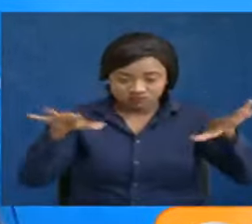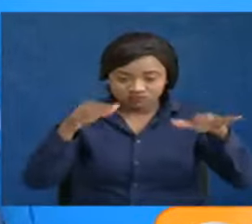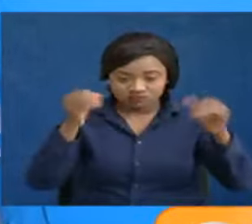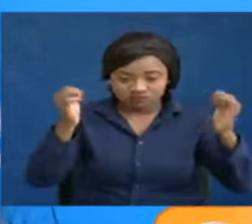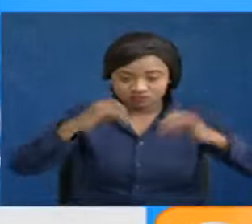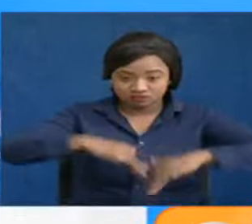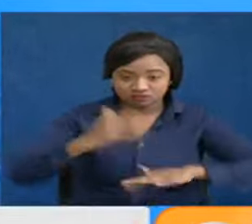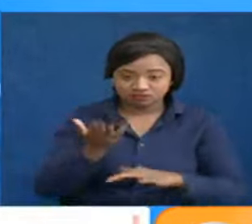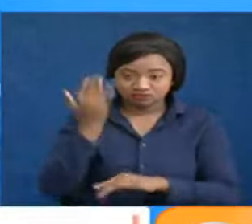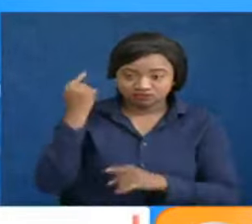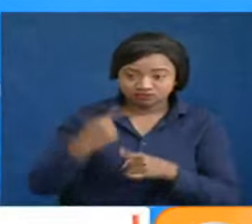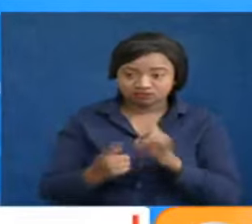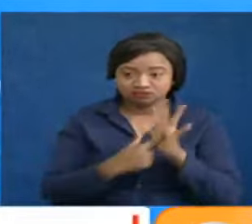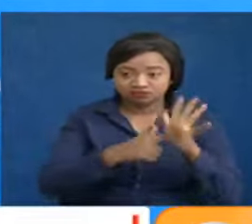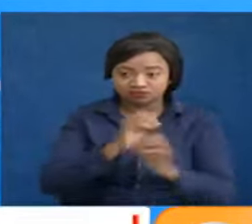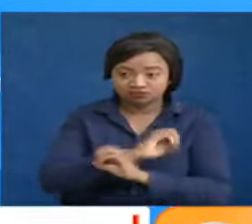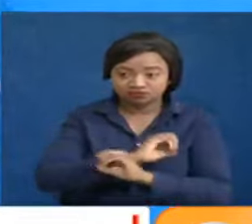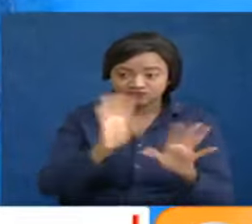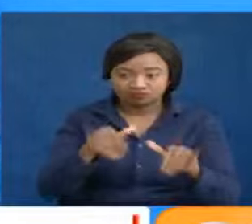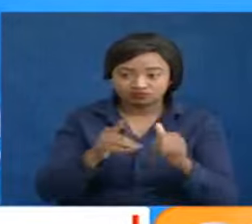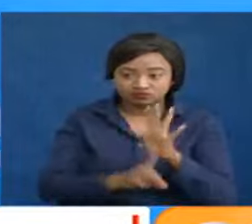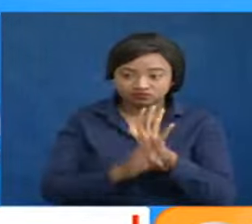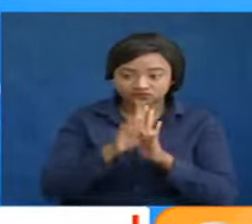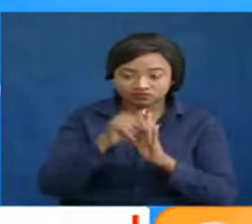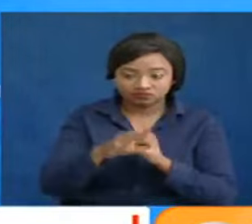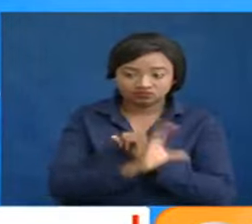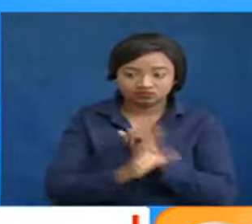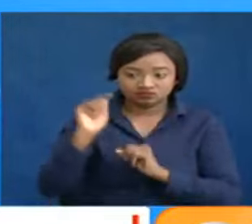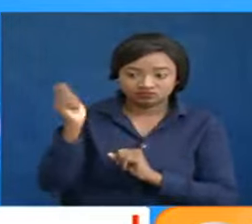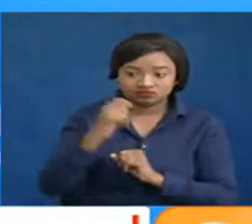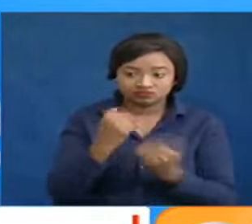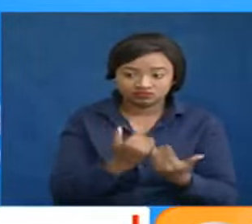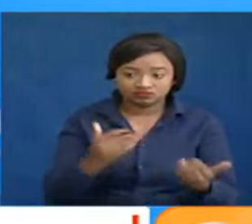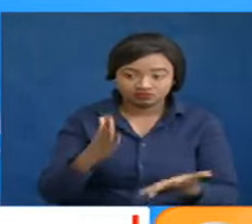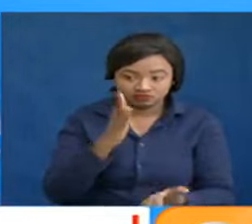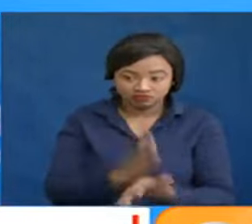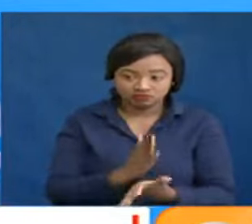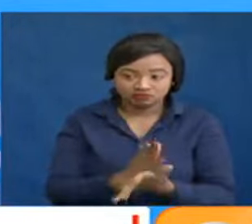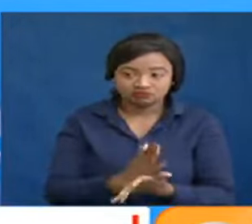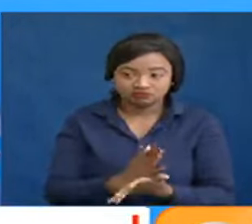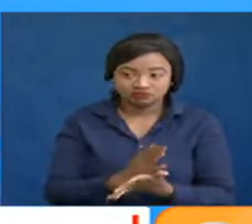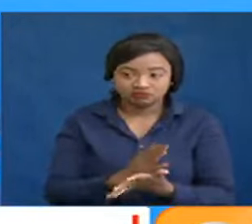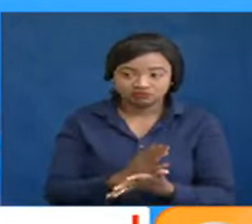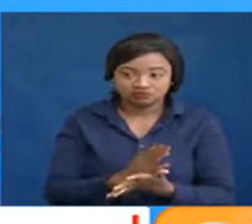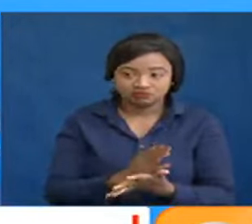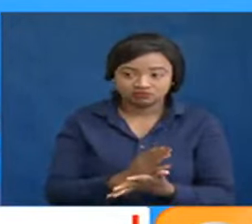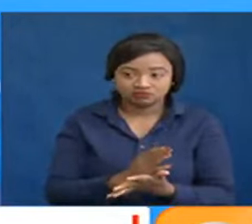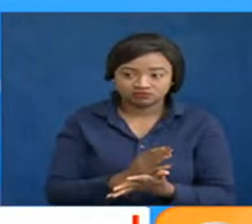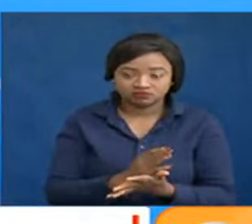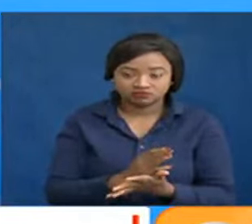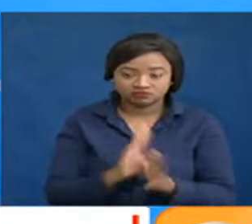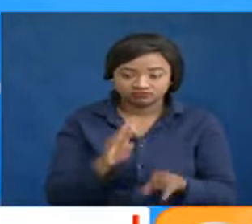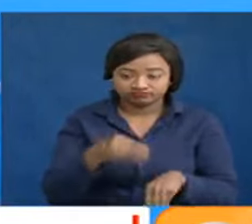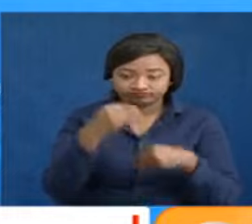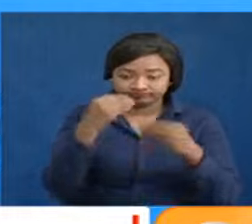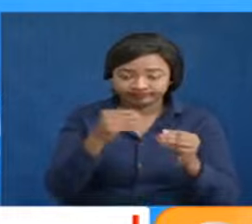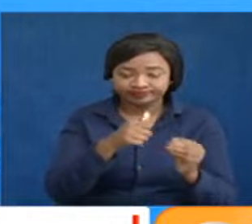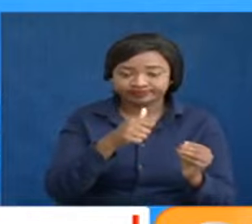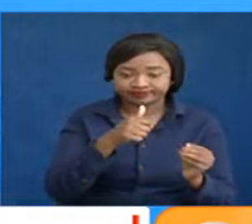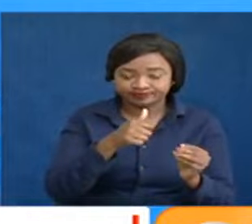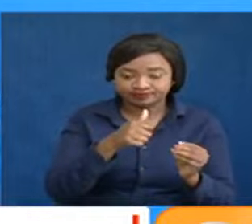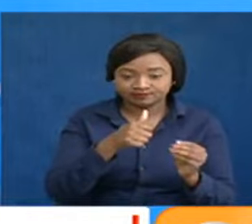took stock of 10 years of devolution in Kenya, the children did present a charter to the Council